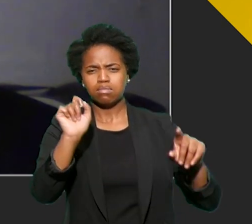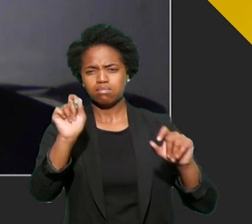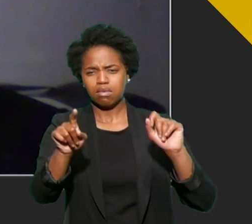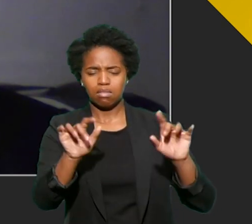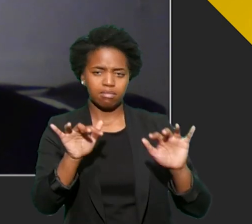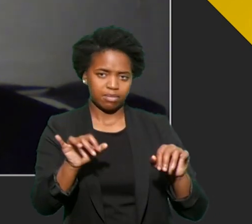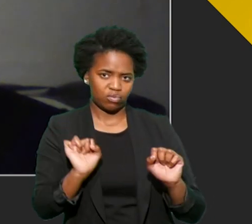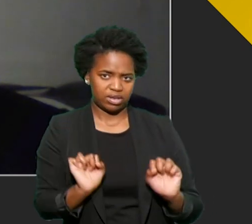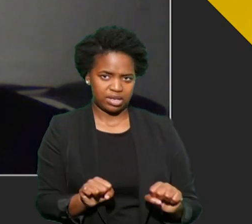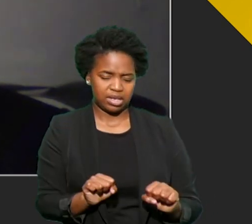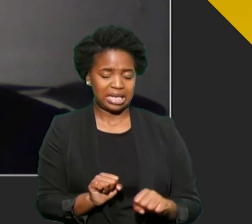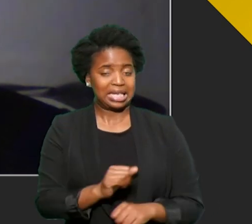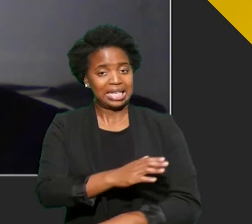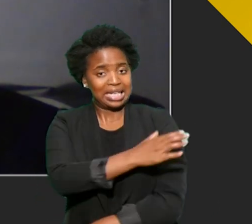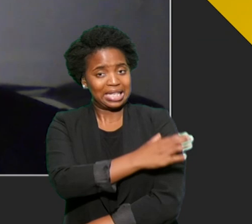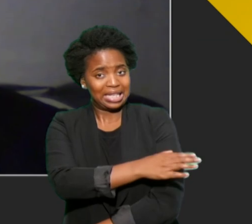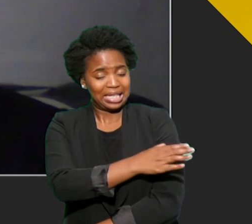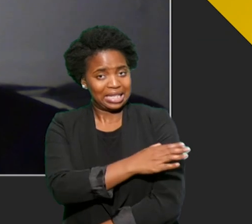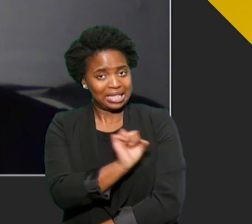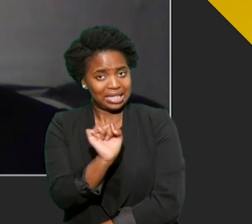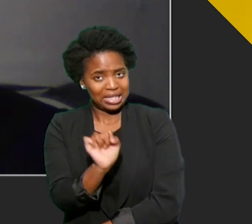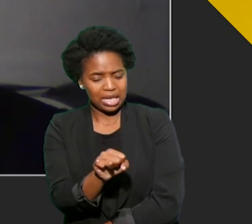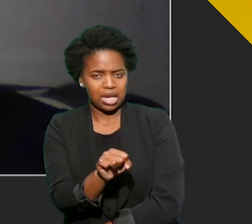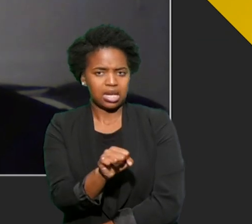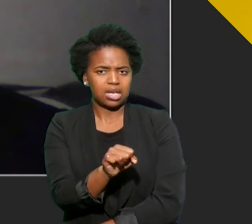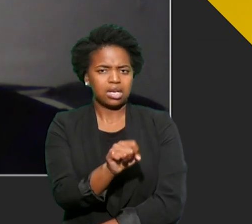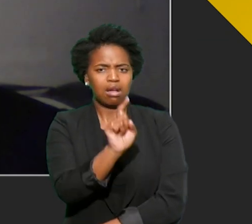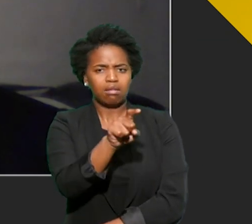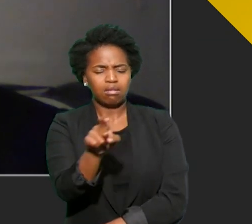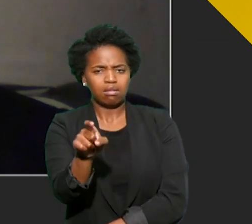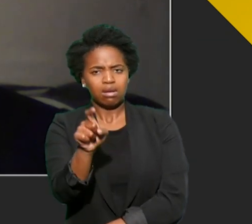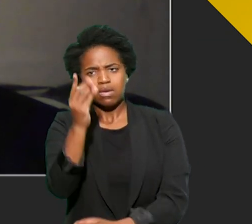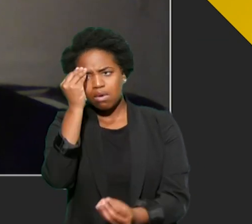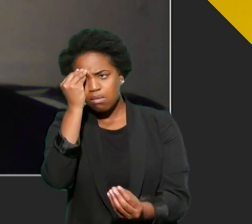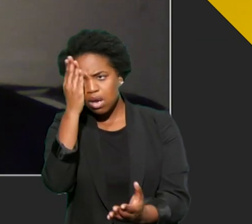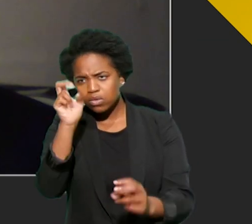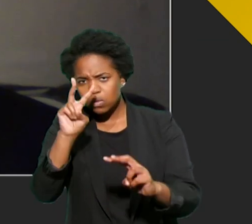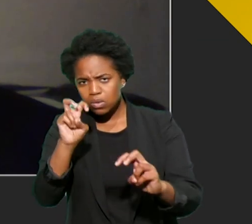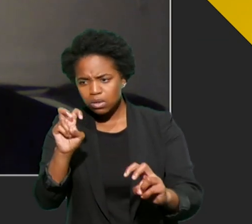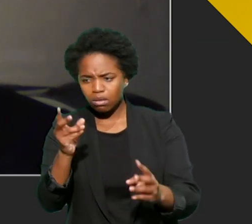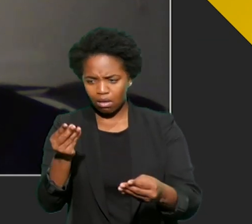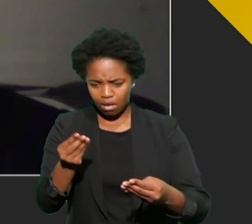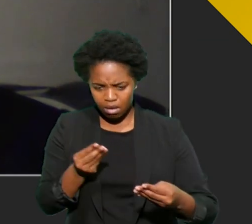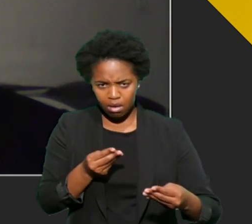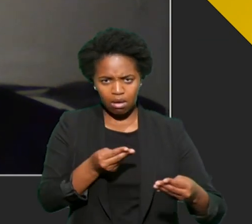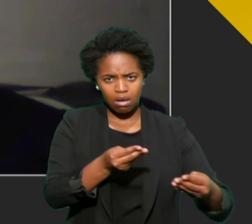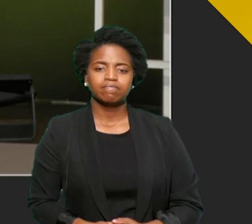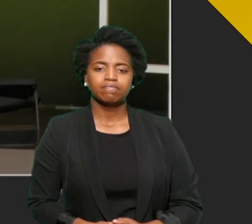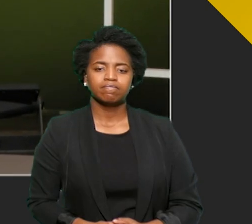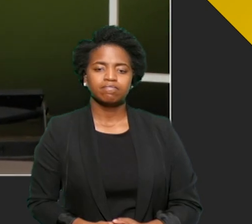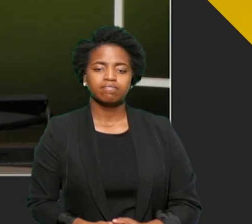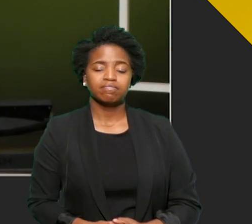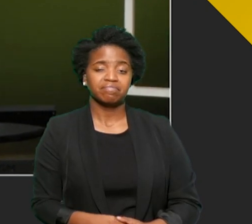virtual clinical services, ability to exchange large data and image files, and in-service training for healthcare workers.